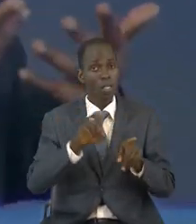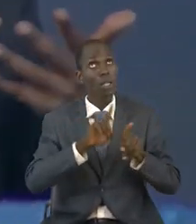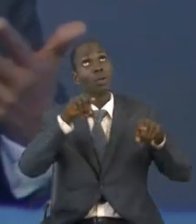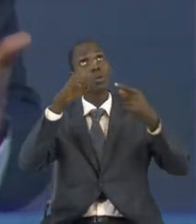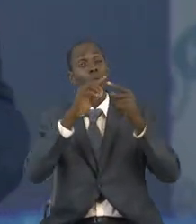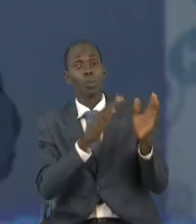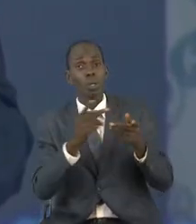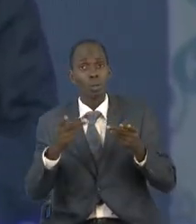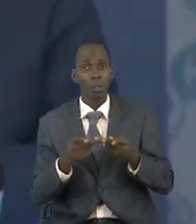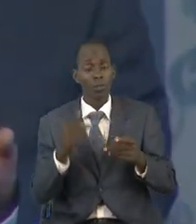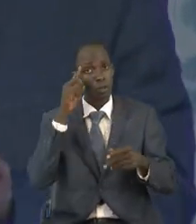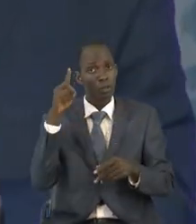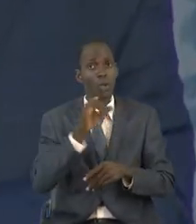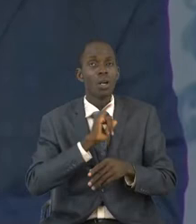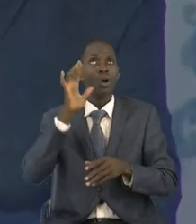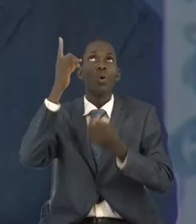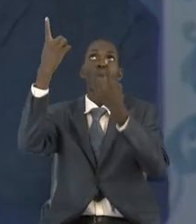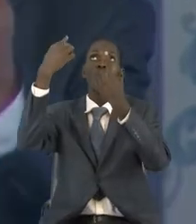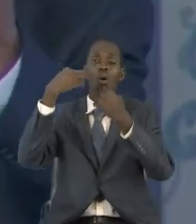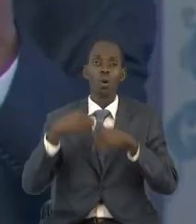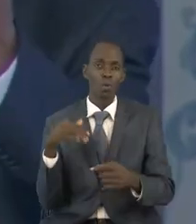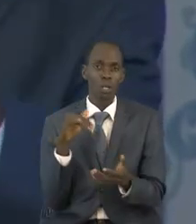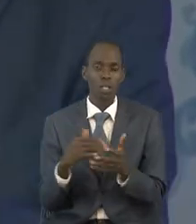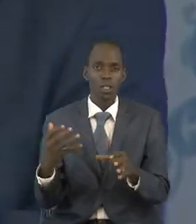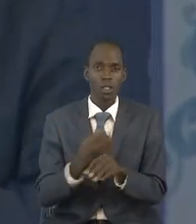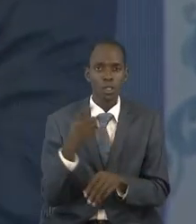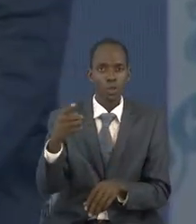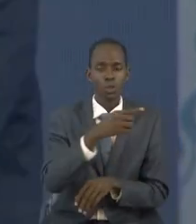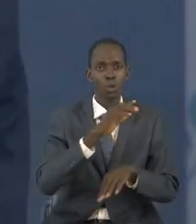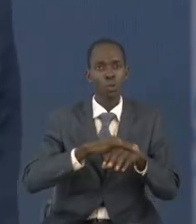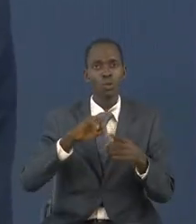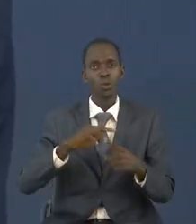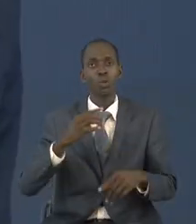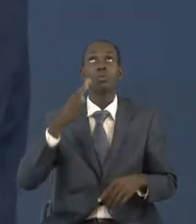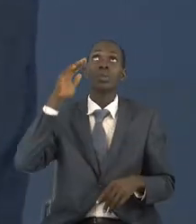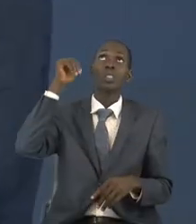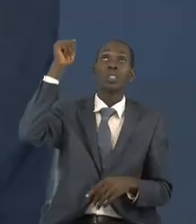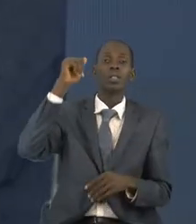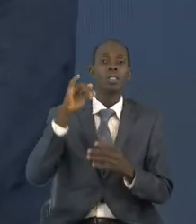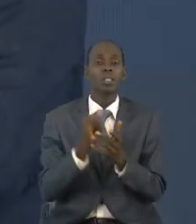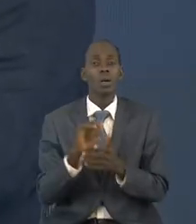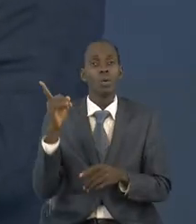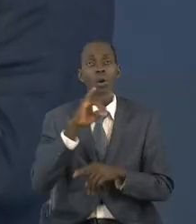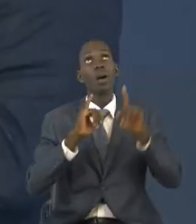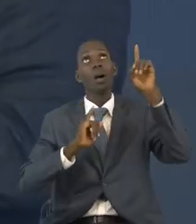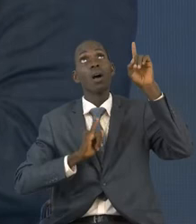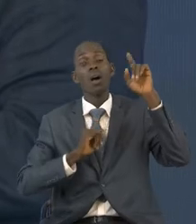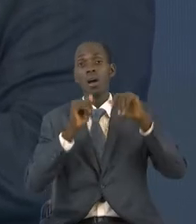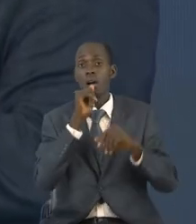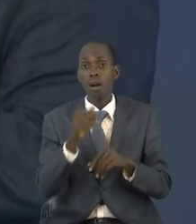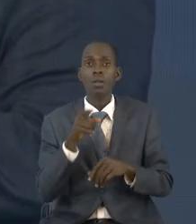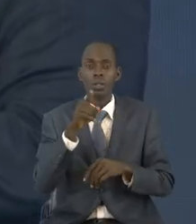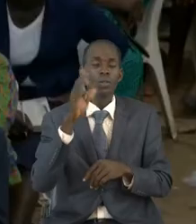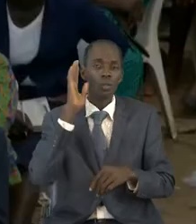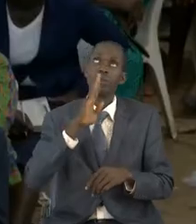come again and take you unto myself, so that where I am, there ye will be also. I will